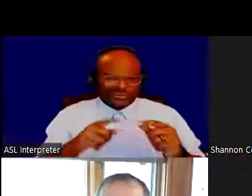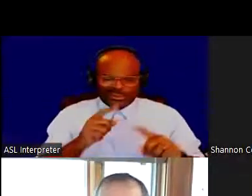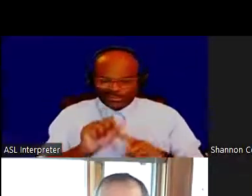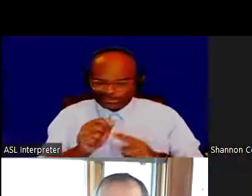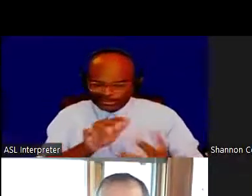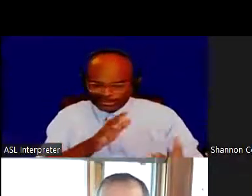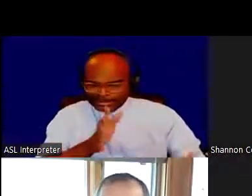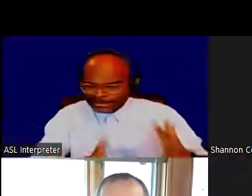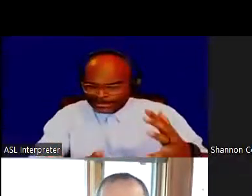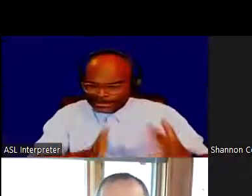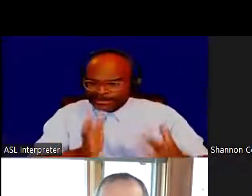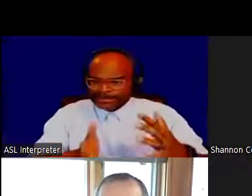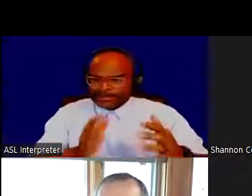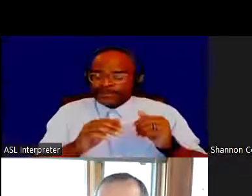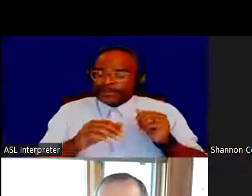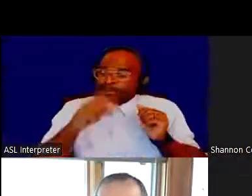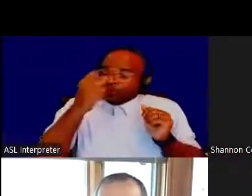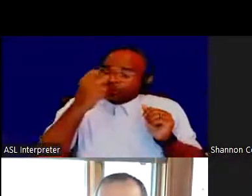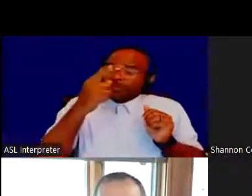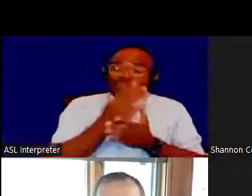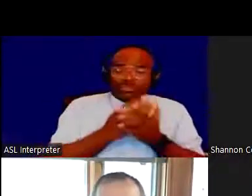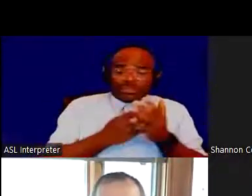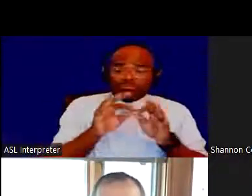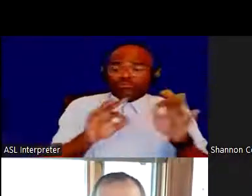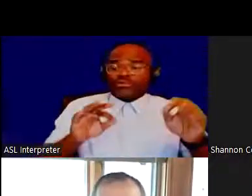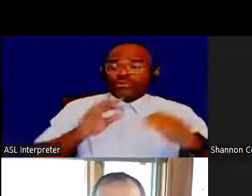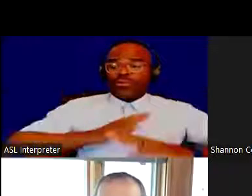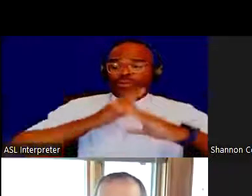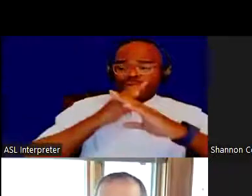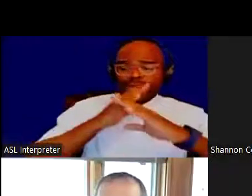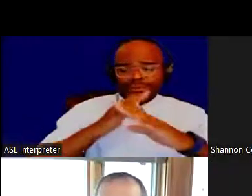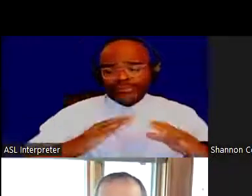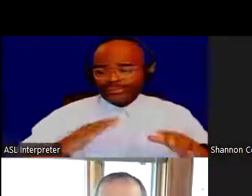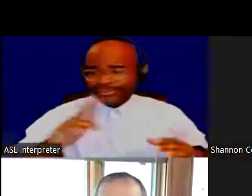Sometimes some important barriers go unsaid,